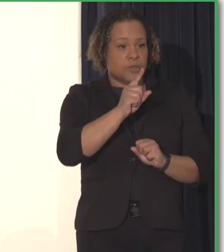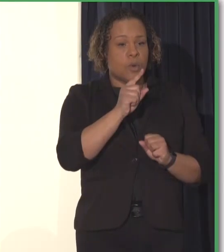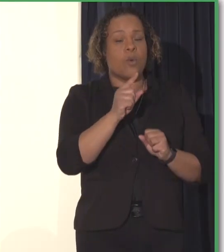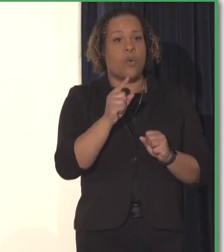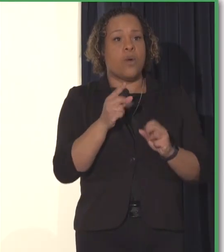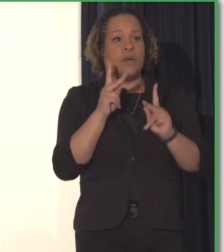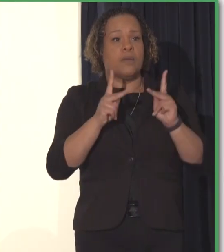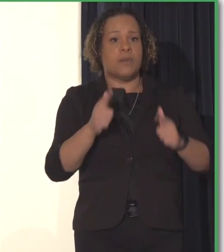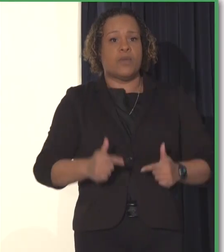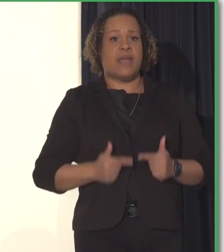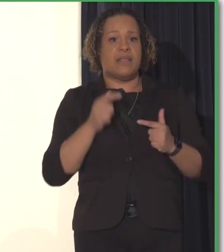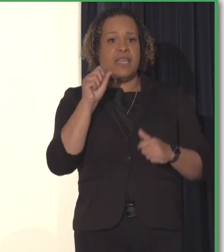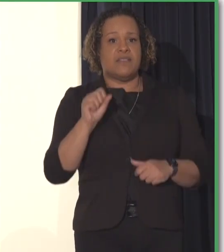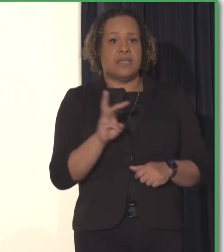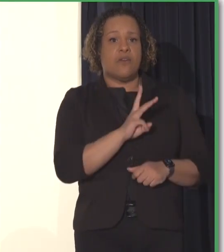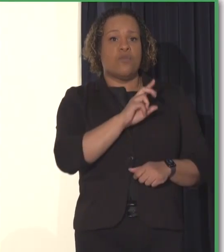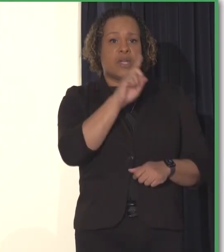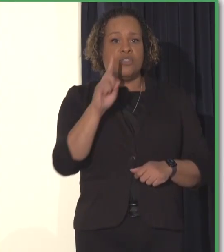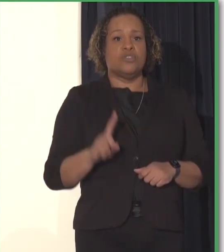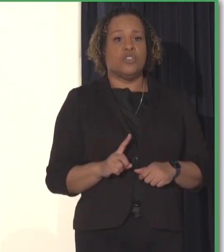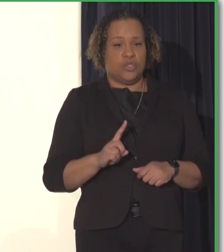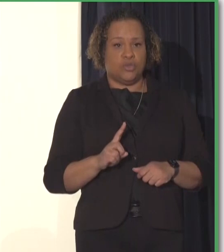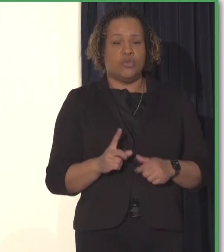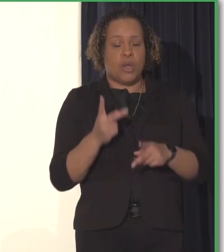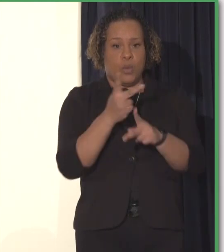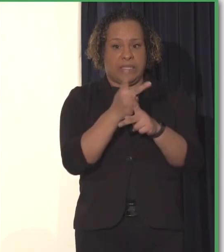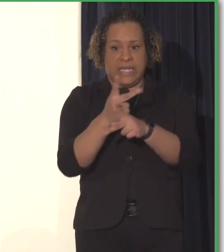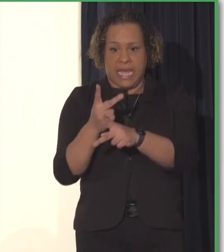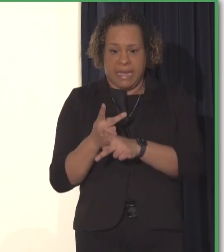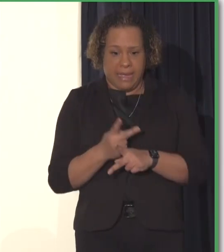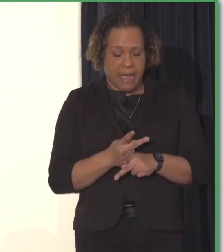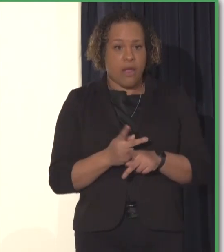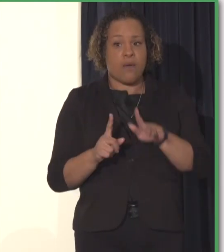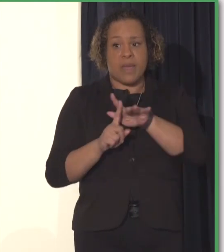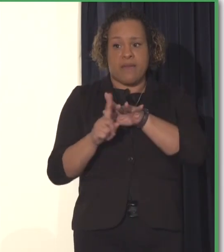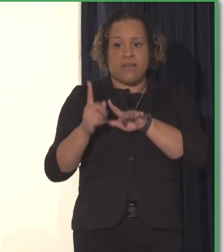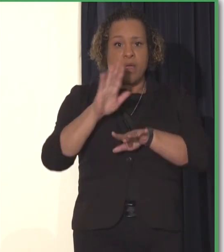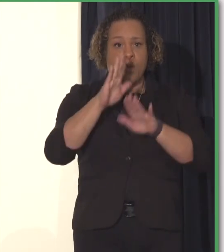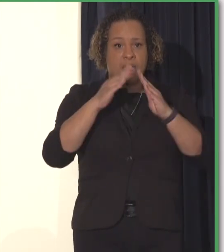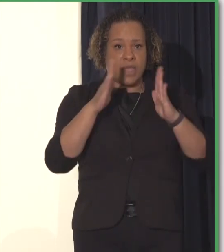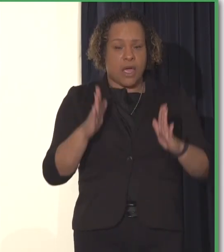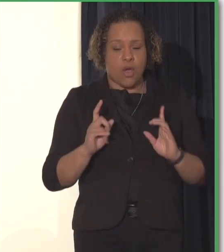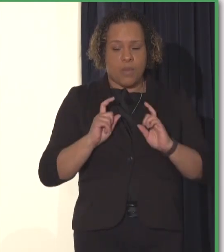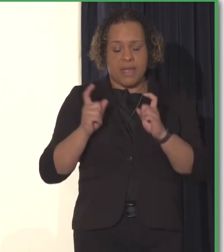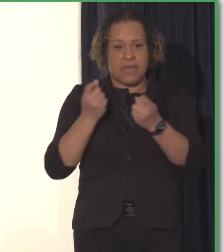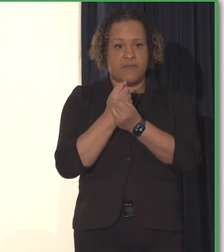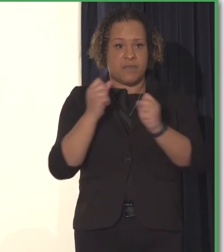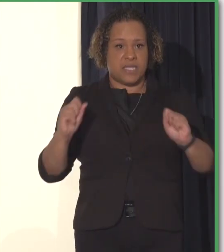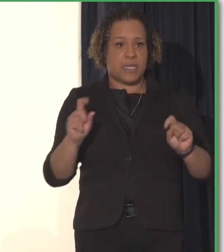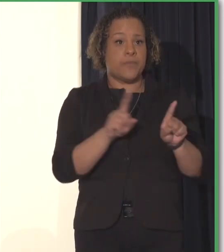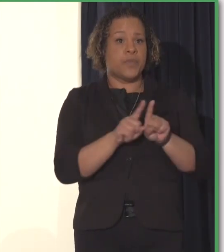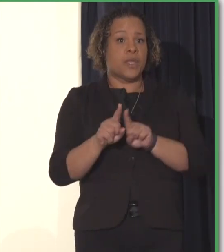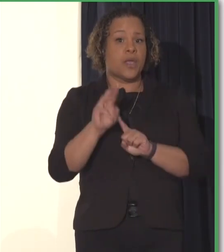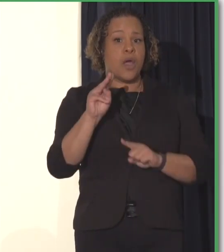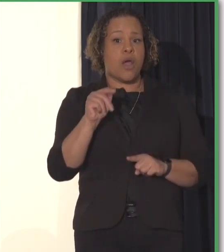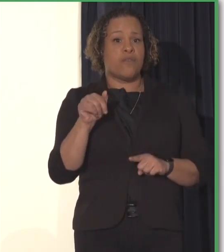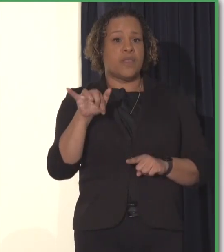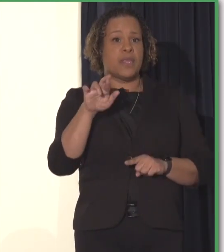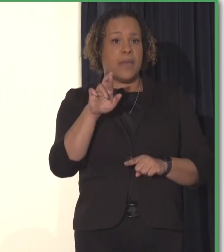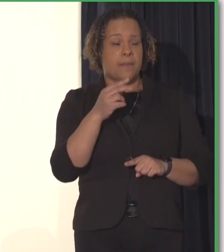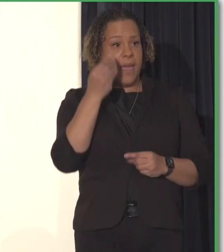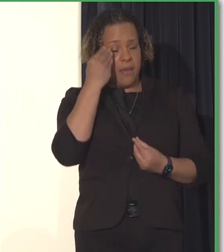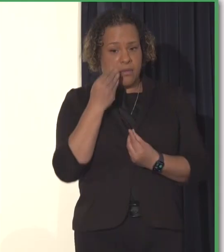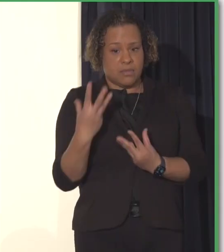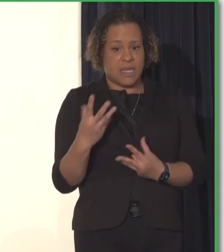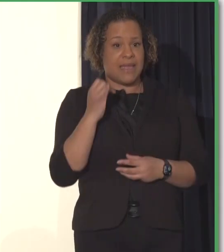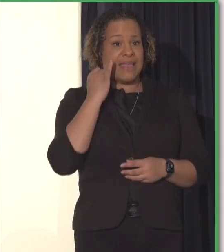evacuate individuals out of their homes and get them to safety. You also heard the mayor offer the fact that if anybody had damaged